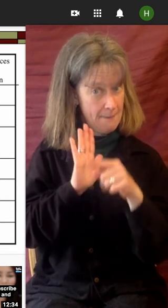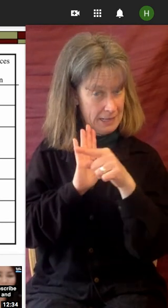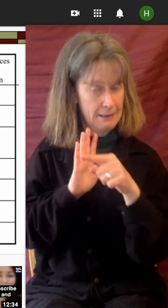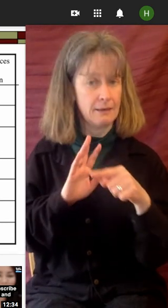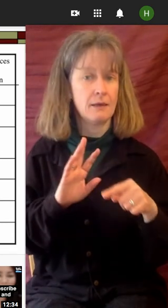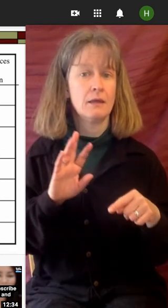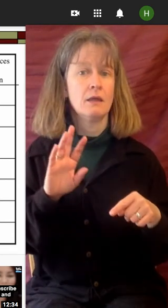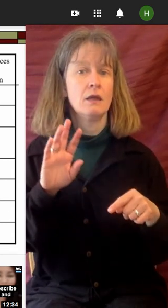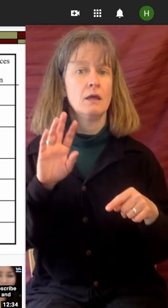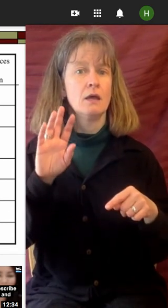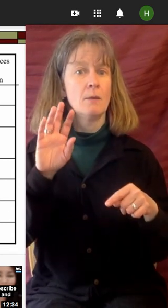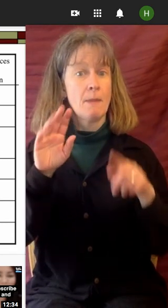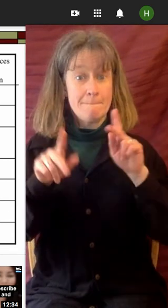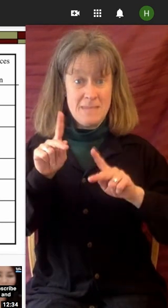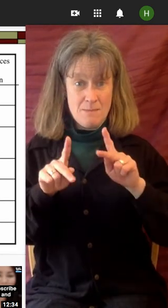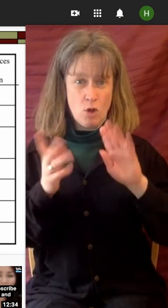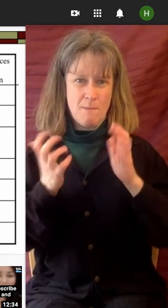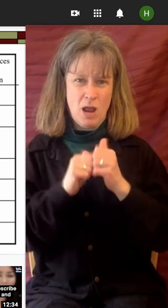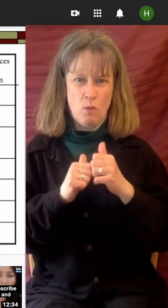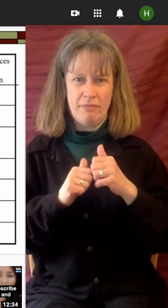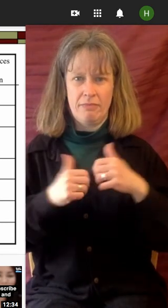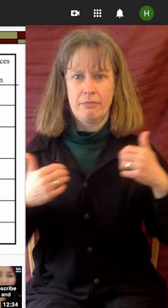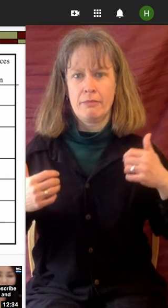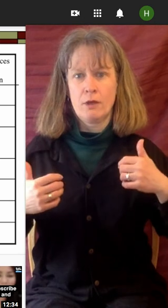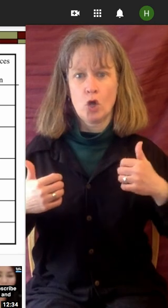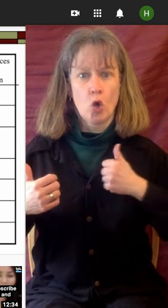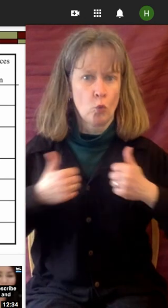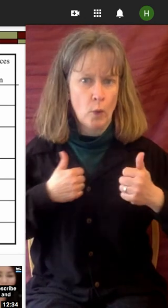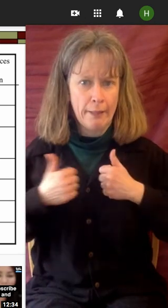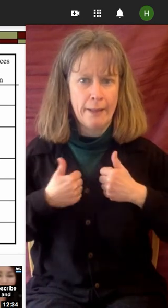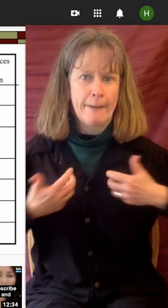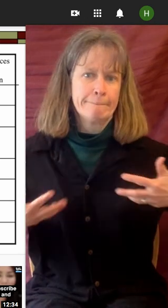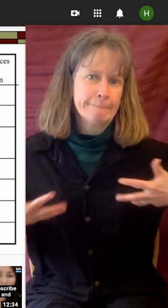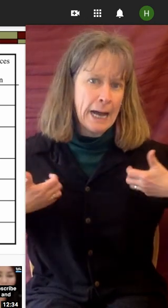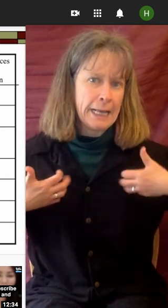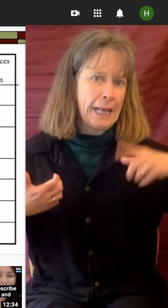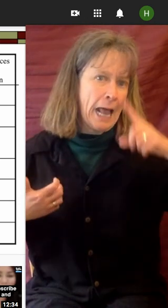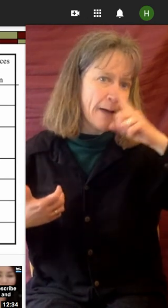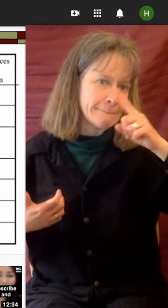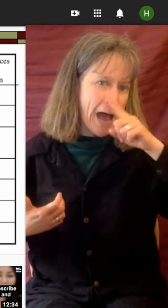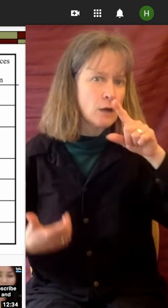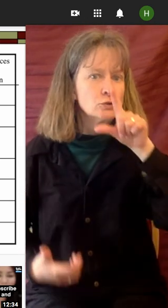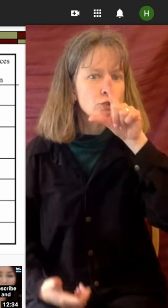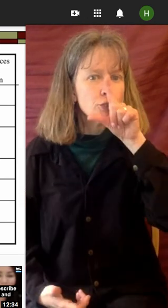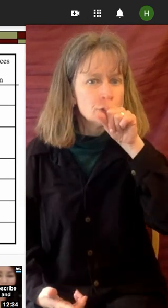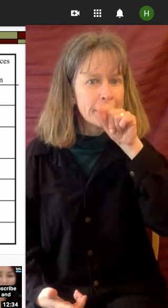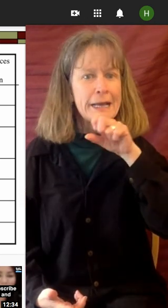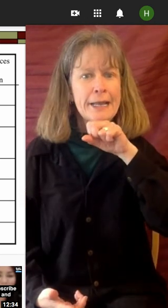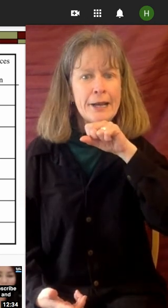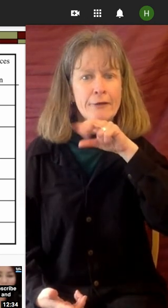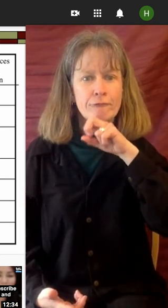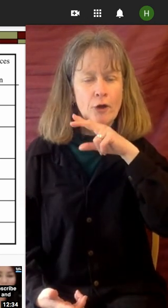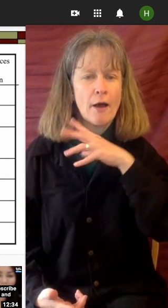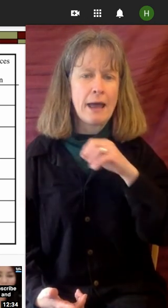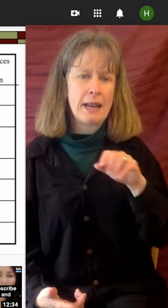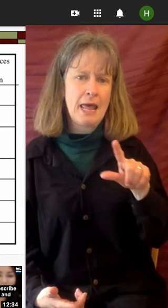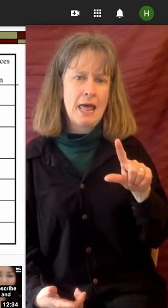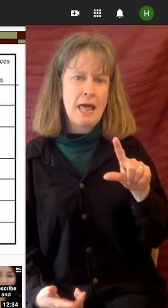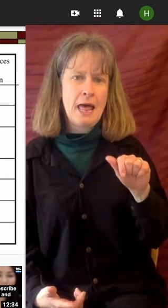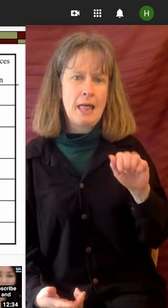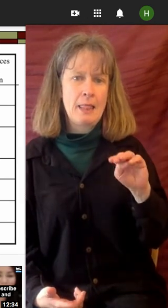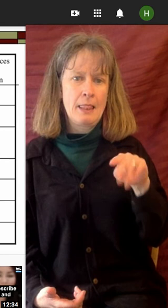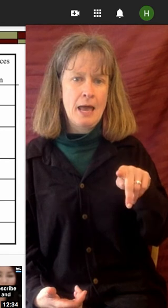a mouse, a chicken, a frog, and a lamprey. You can see that we have the most in common with